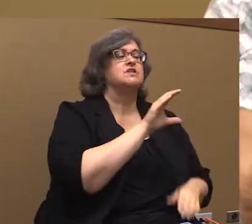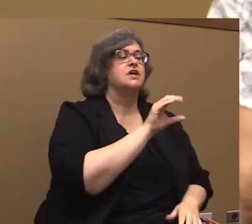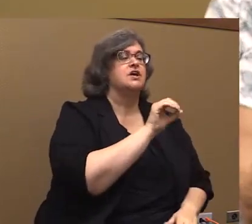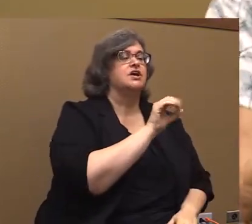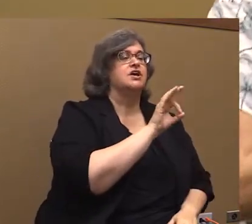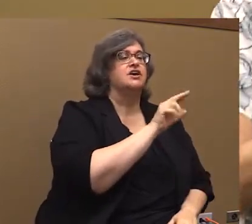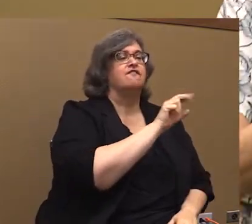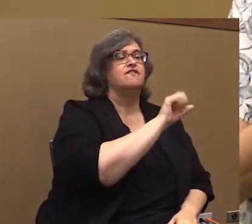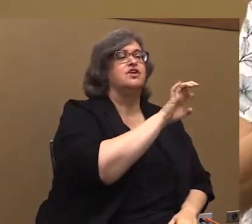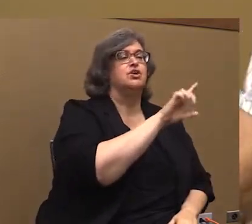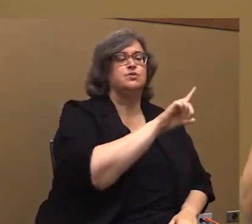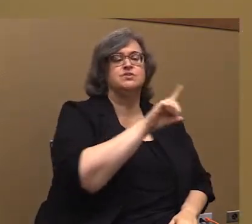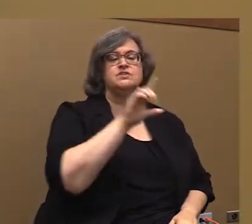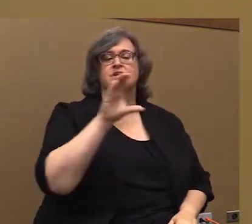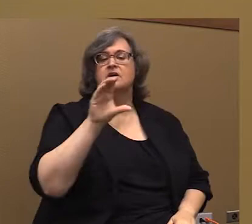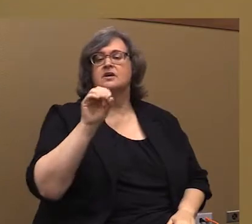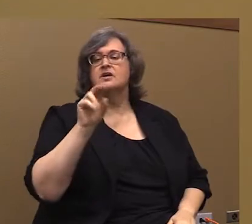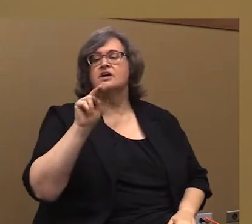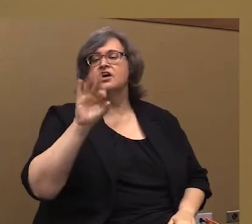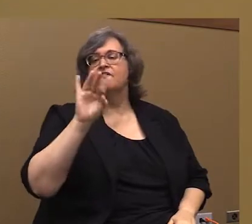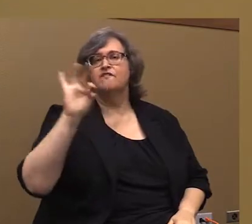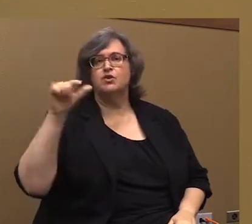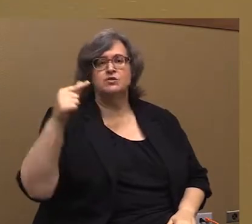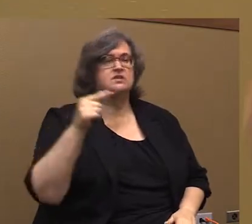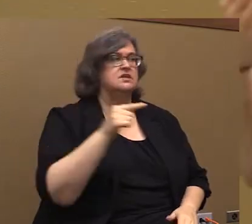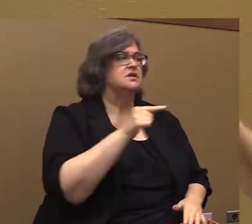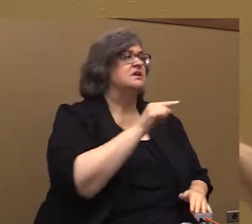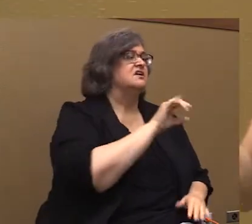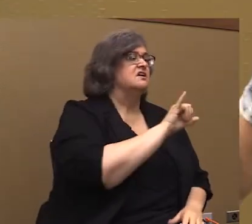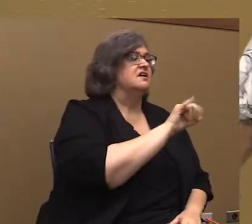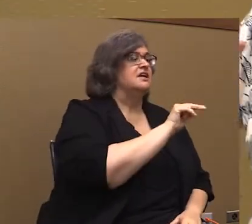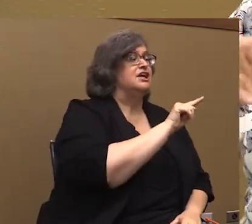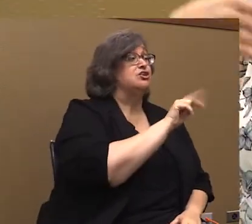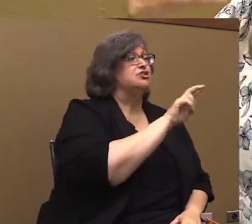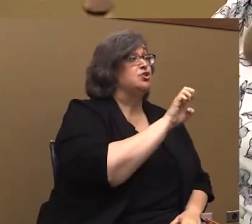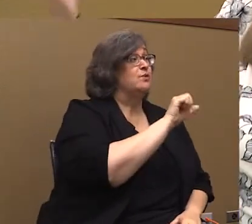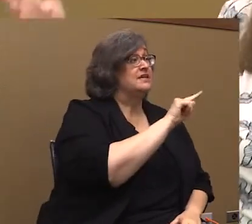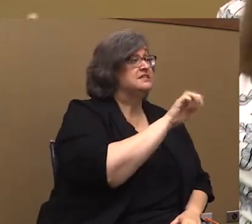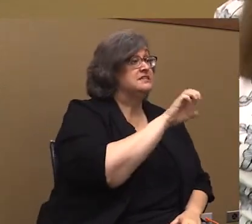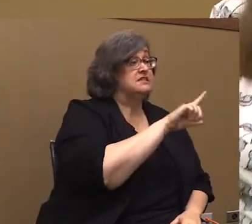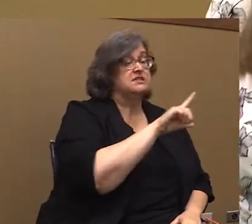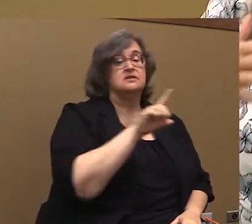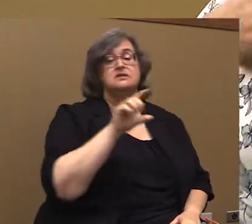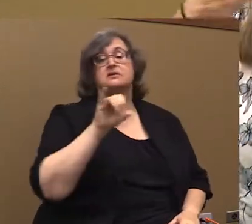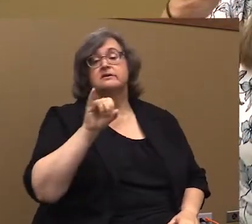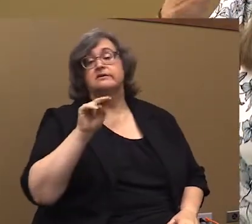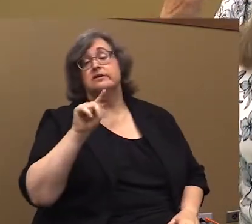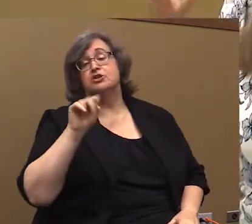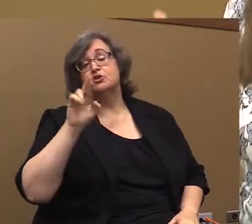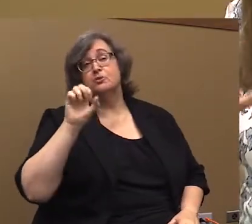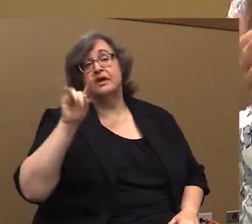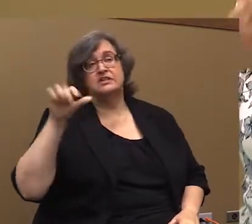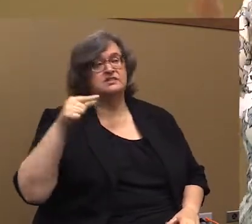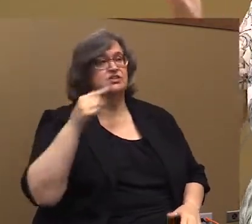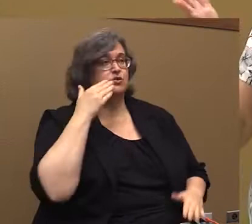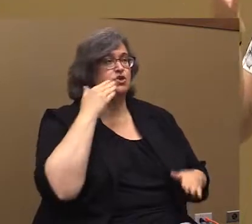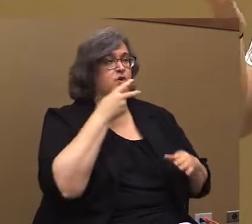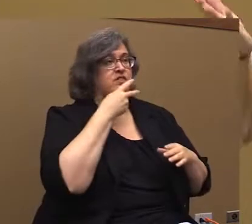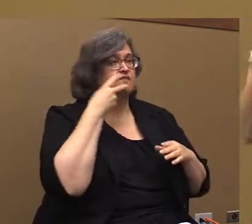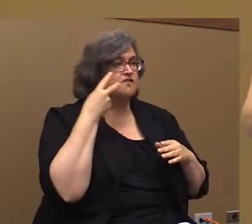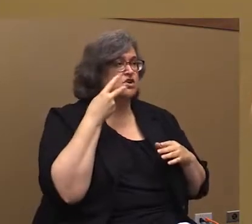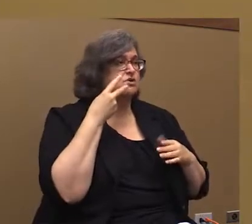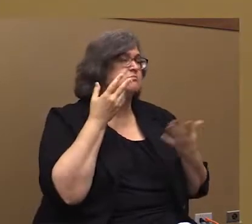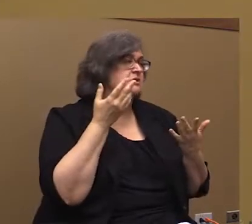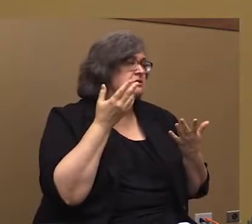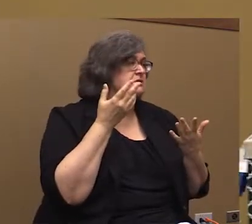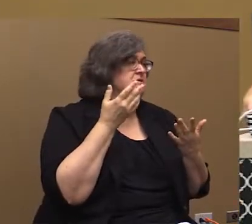of situations for confused, confusing, interested, interesting,